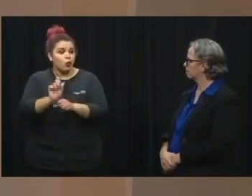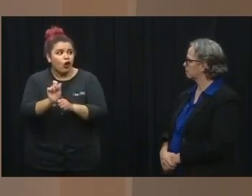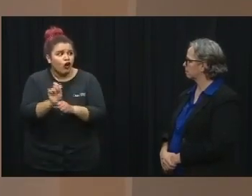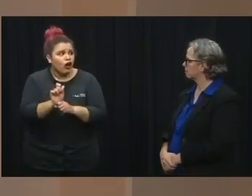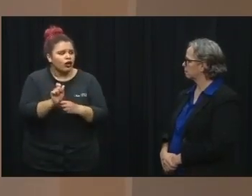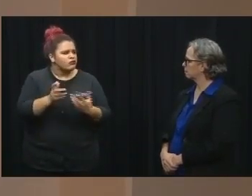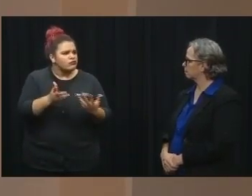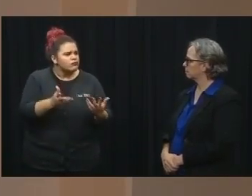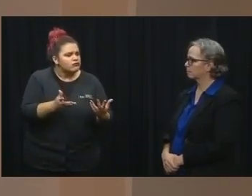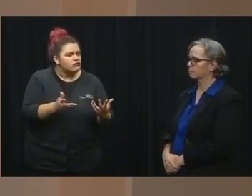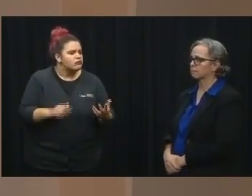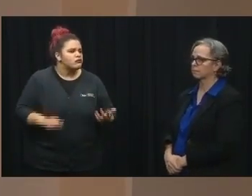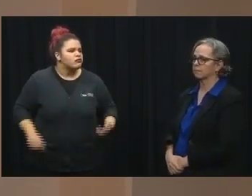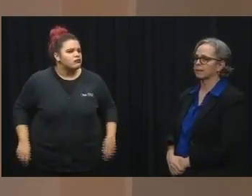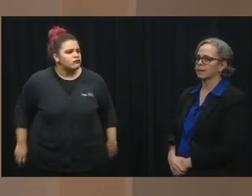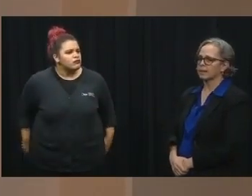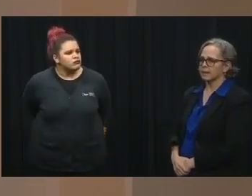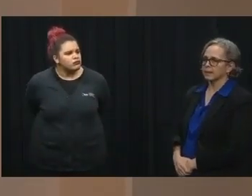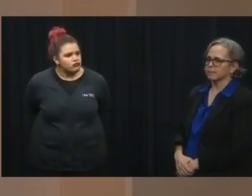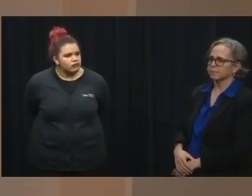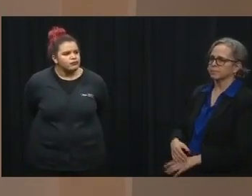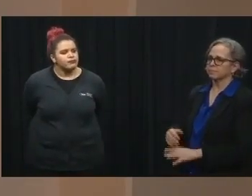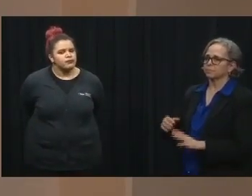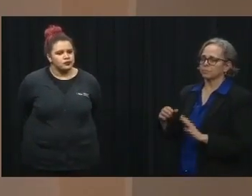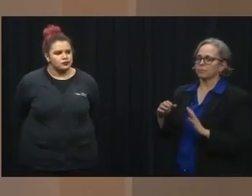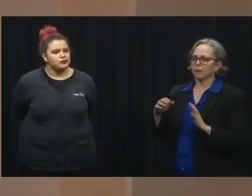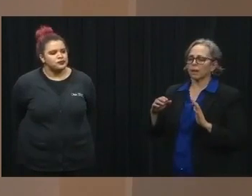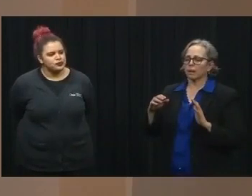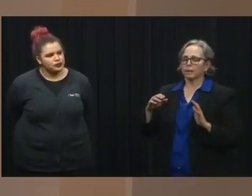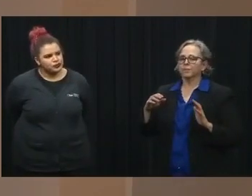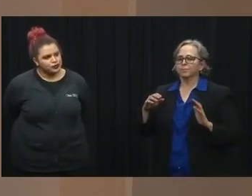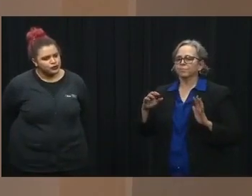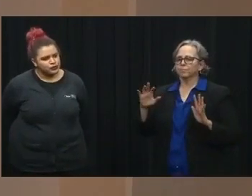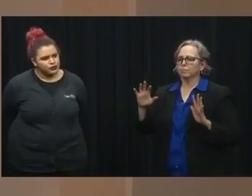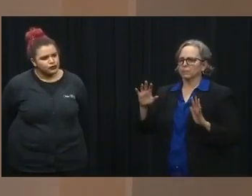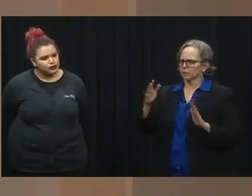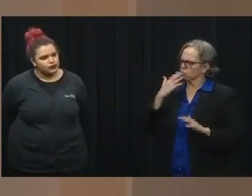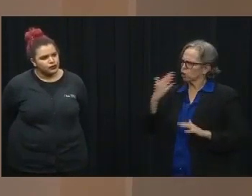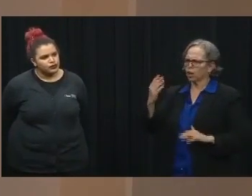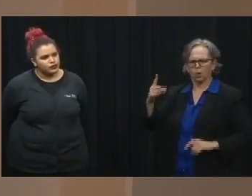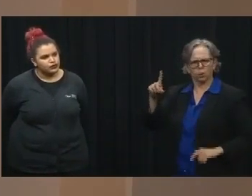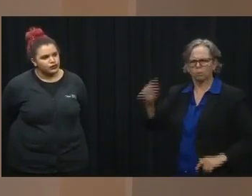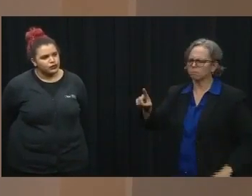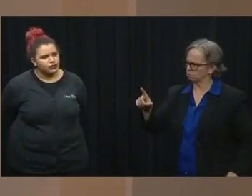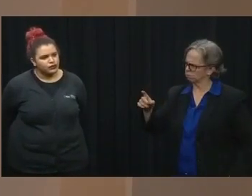Well, it's a great question. I appreciate you asking, because there's one other thing, a piece of advice I